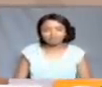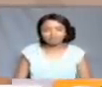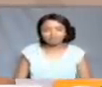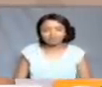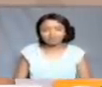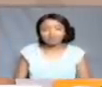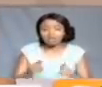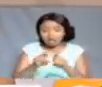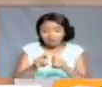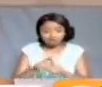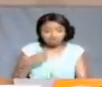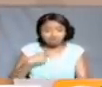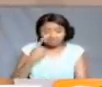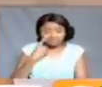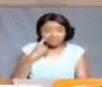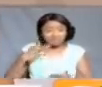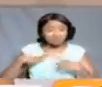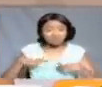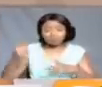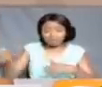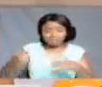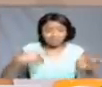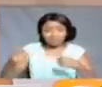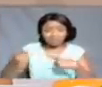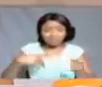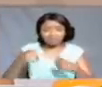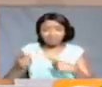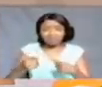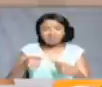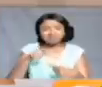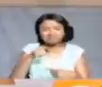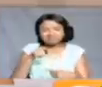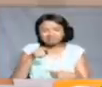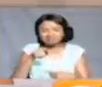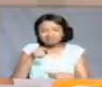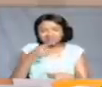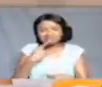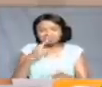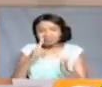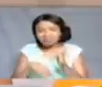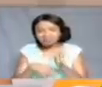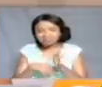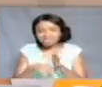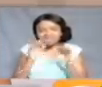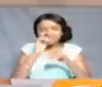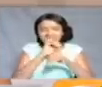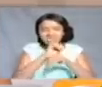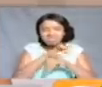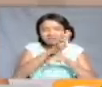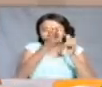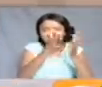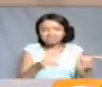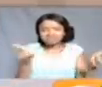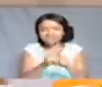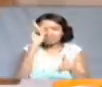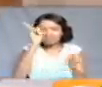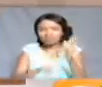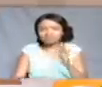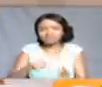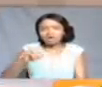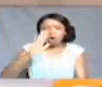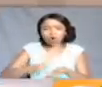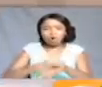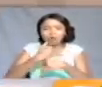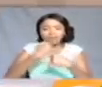influencer tag as online prostitutes. I mean, you talked about that mix of brand and products that you'll be doing, and someone is like, well, one day